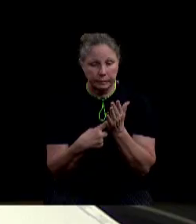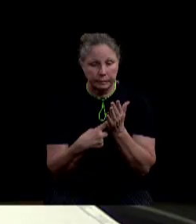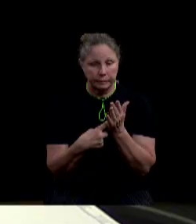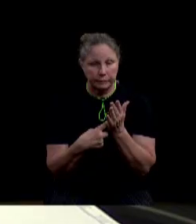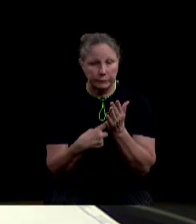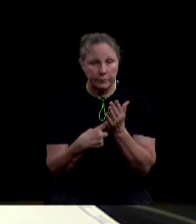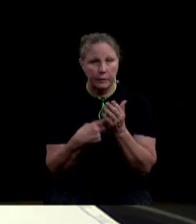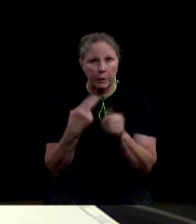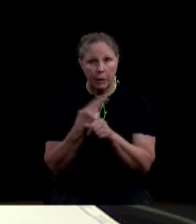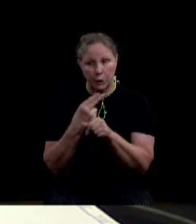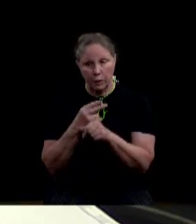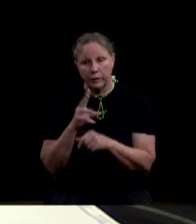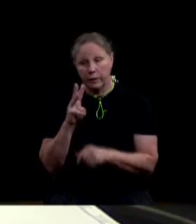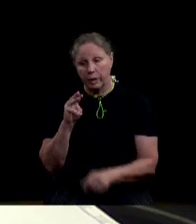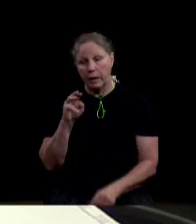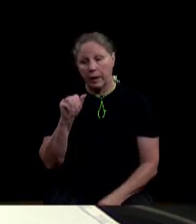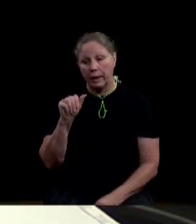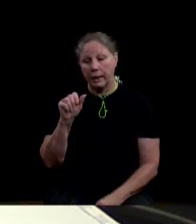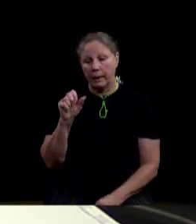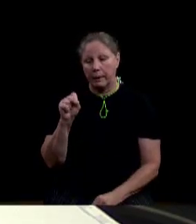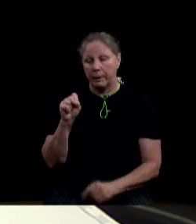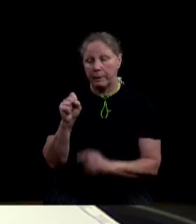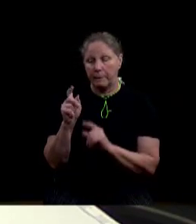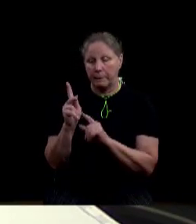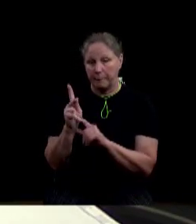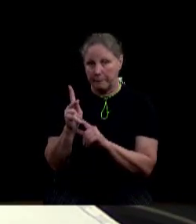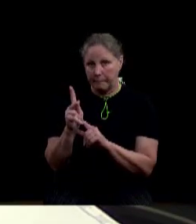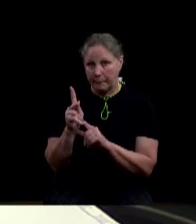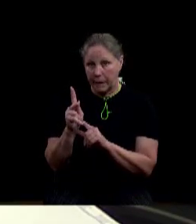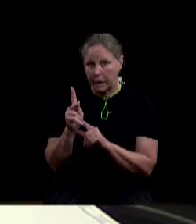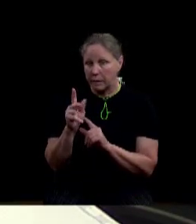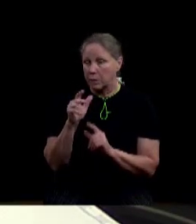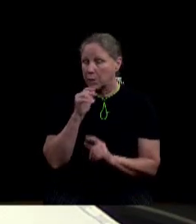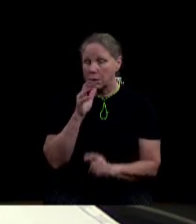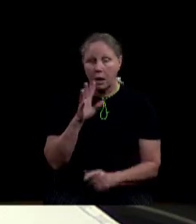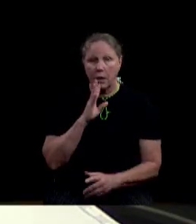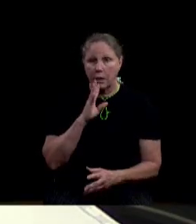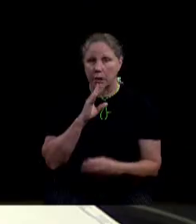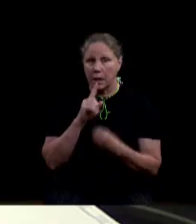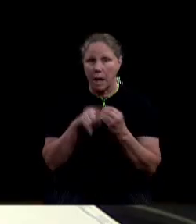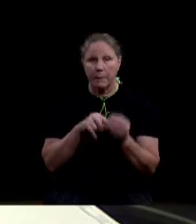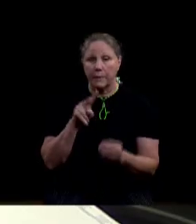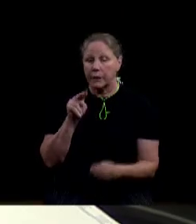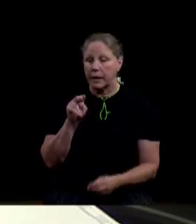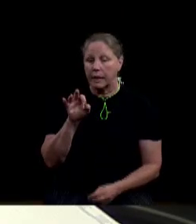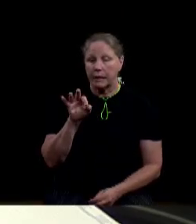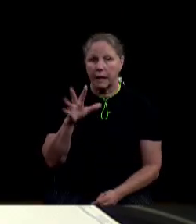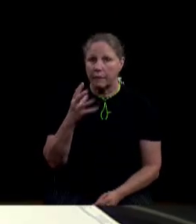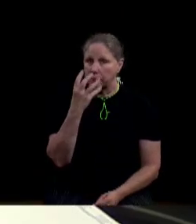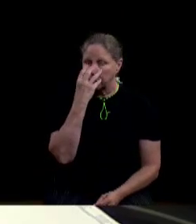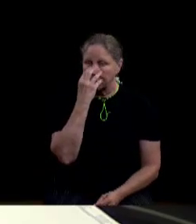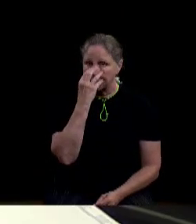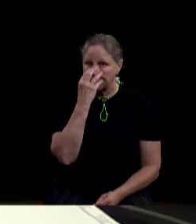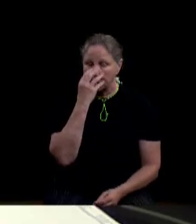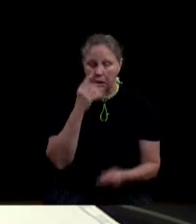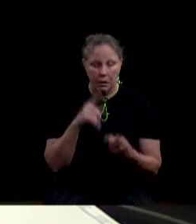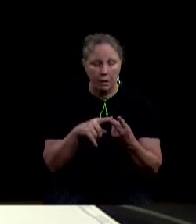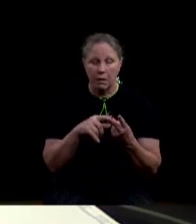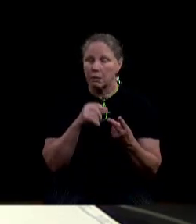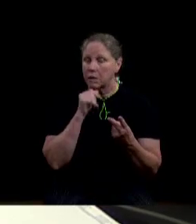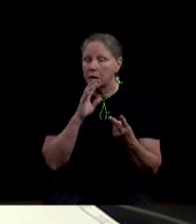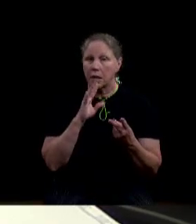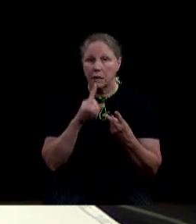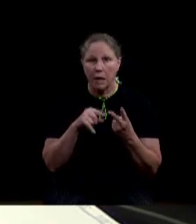not referring to N95 respirators. We're not referring to the surgical masks, which